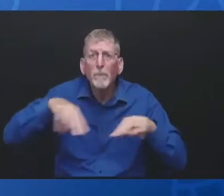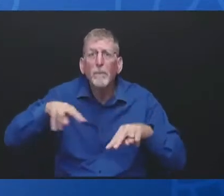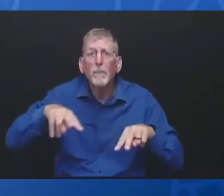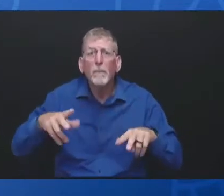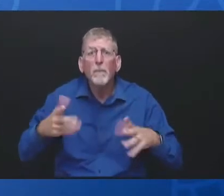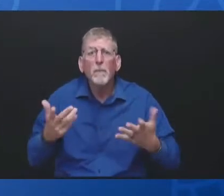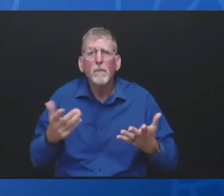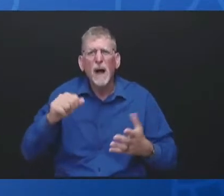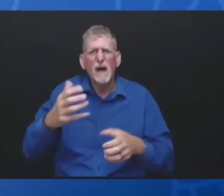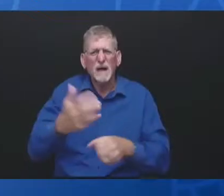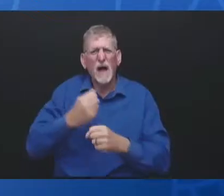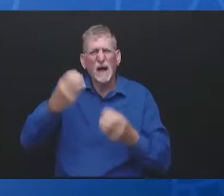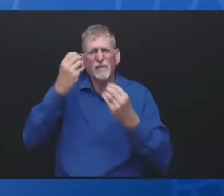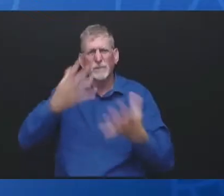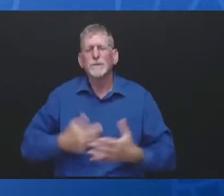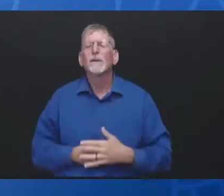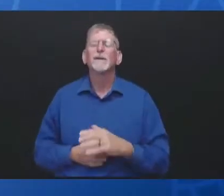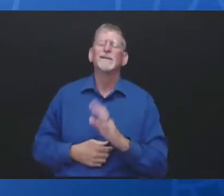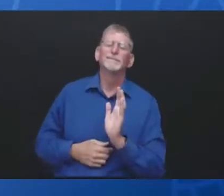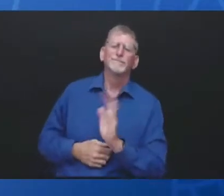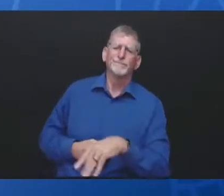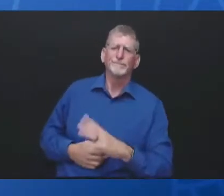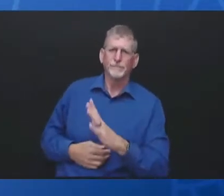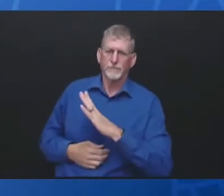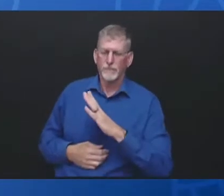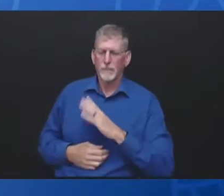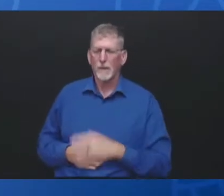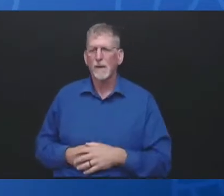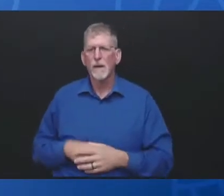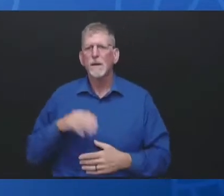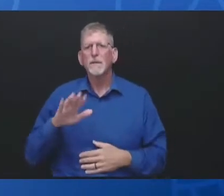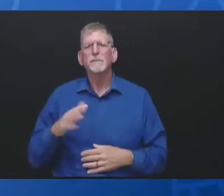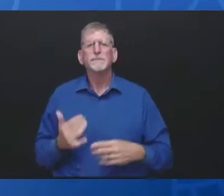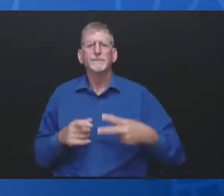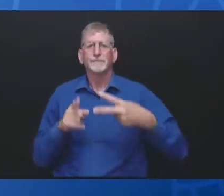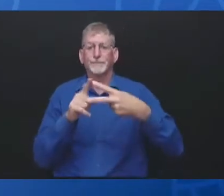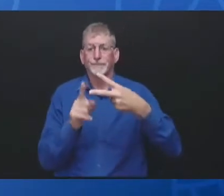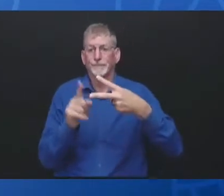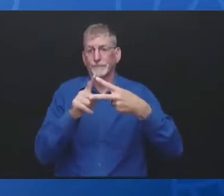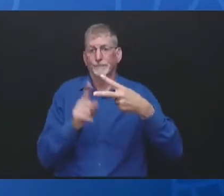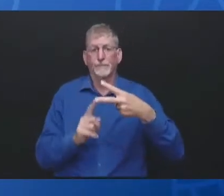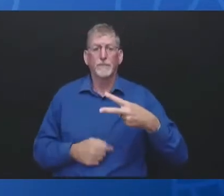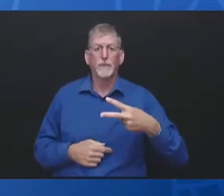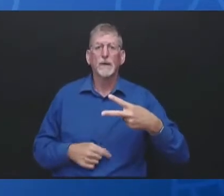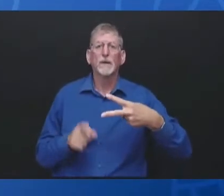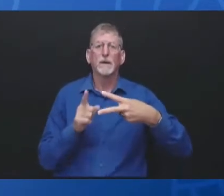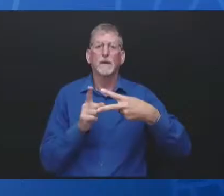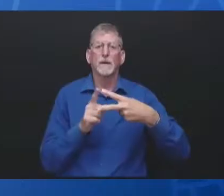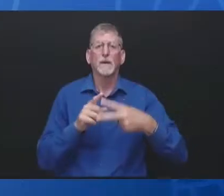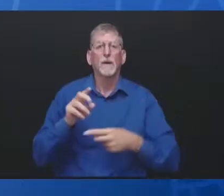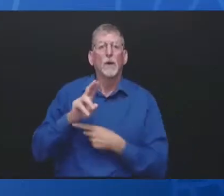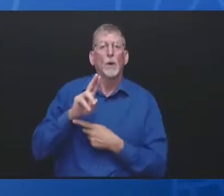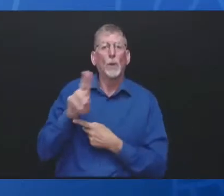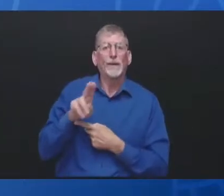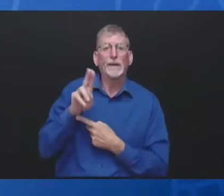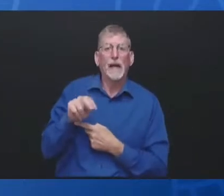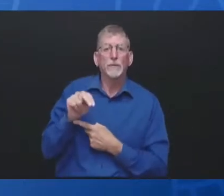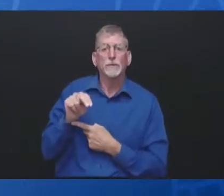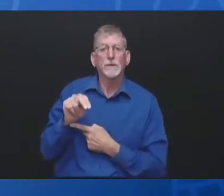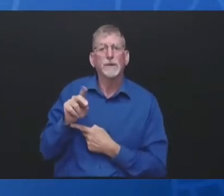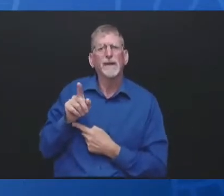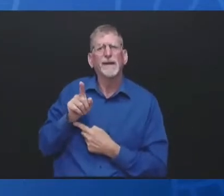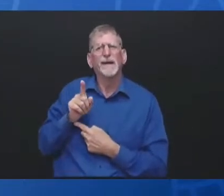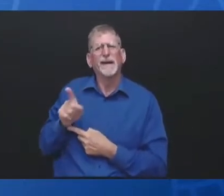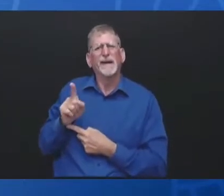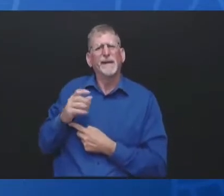quick follow-up on 2 points. Now, the gripe of the United Nations is that not knowing who this organization is and who stands behind it,